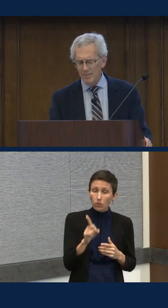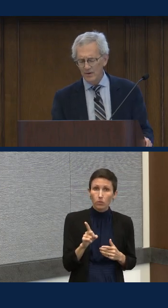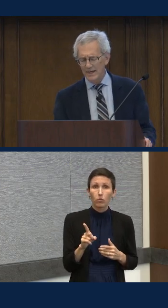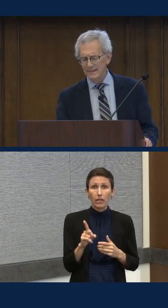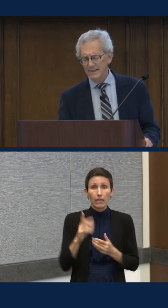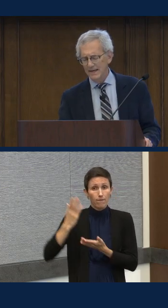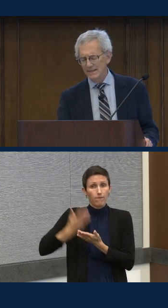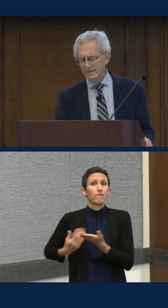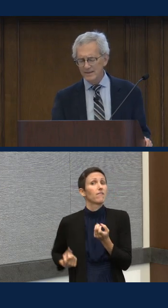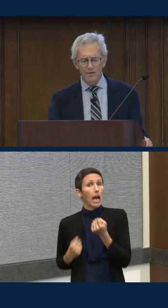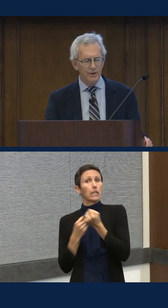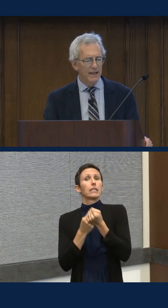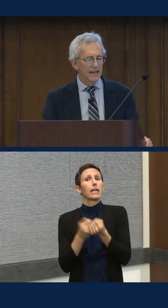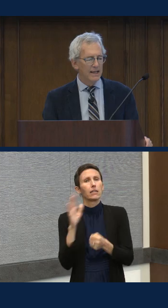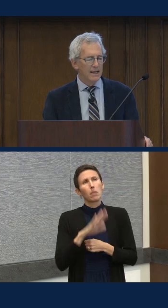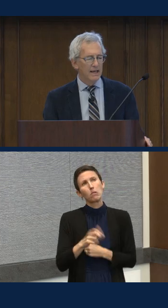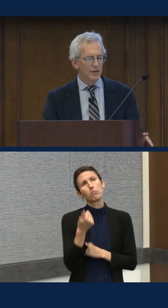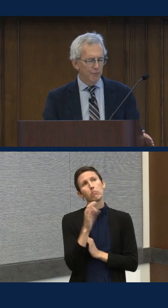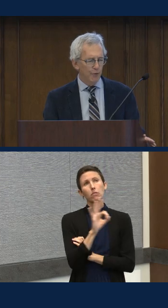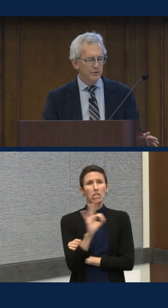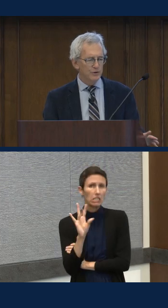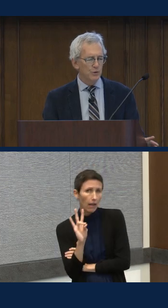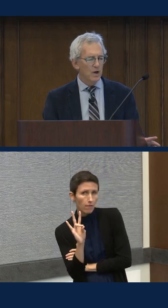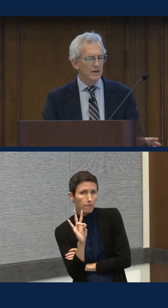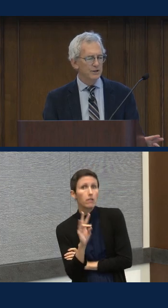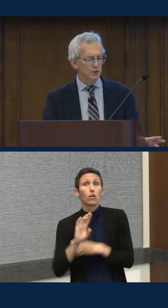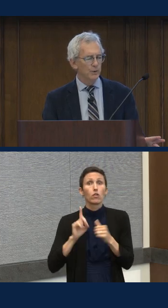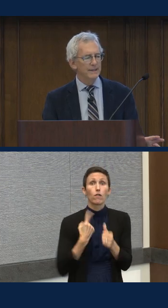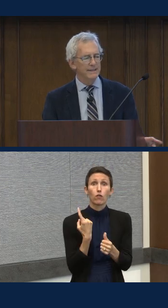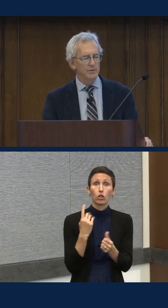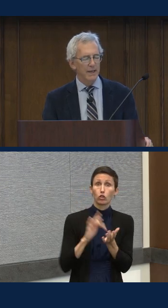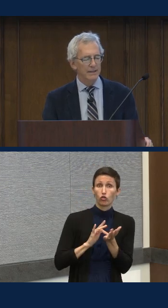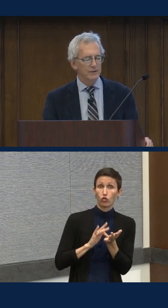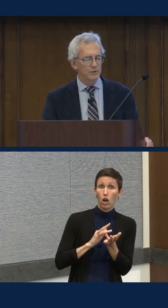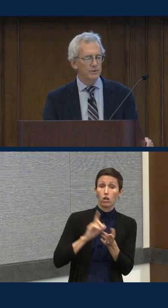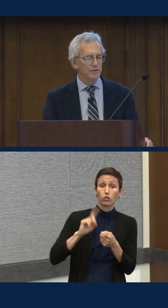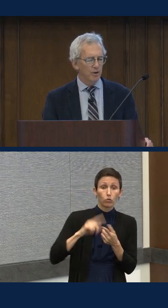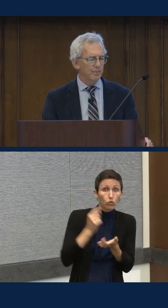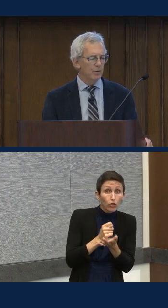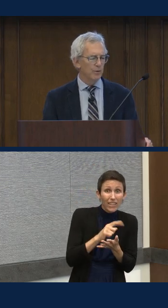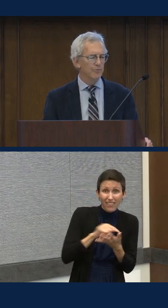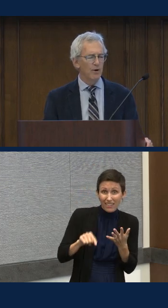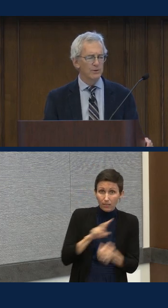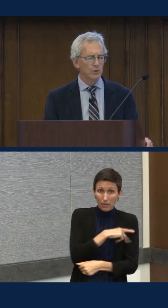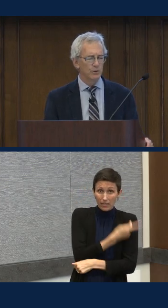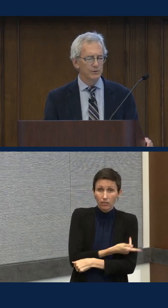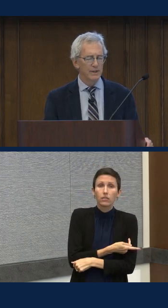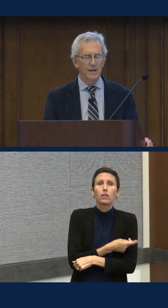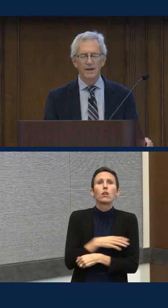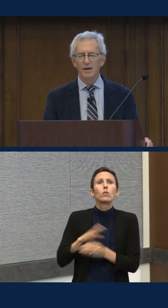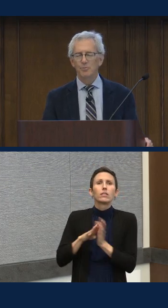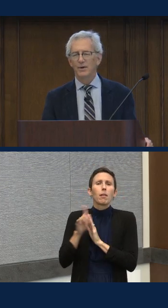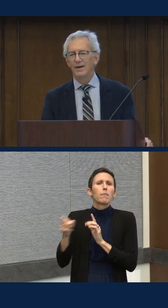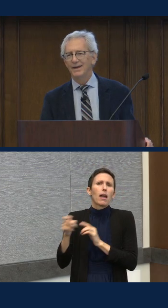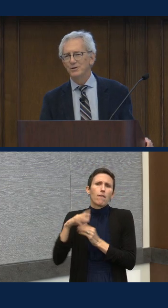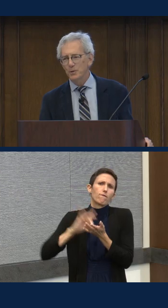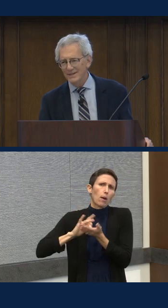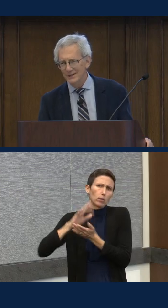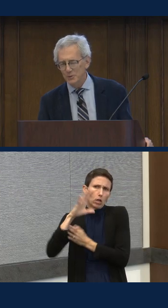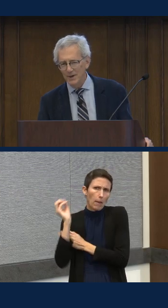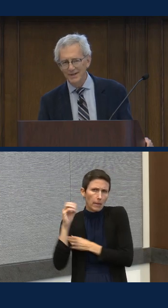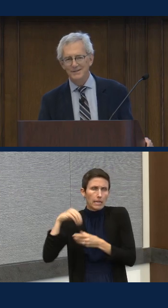validated by about 1997. The first drug to treat these patients was developed by Rhythm Pharmaceuticals